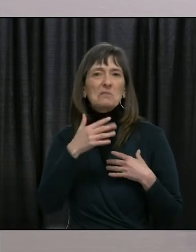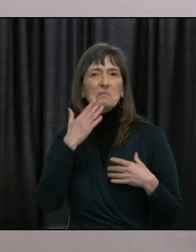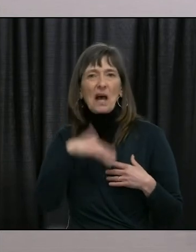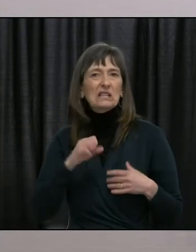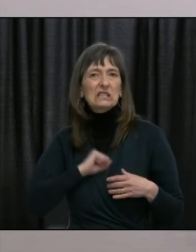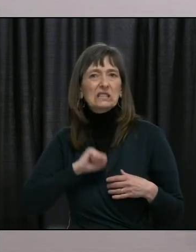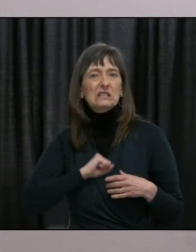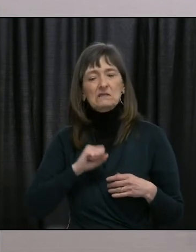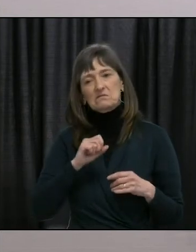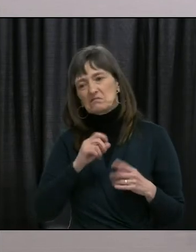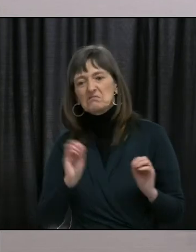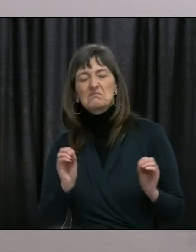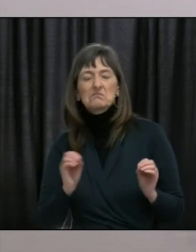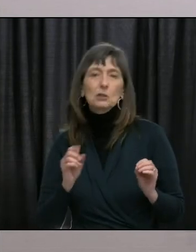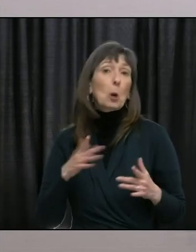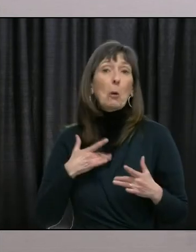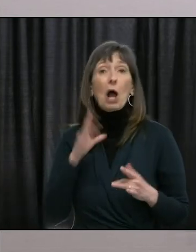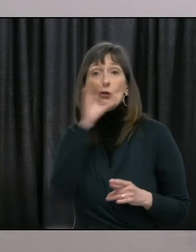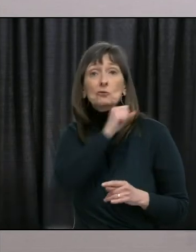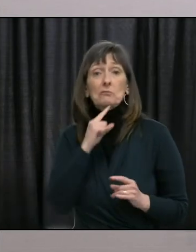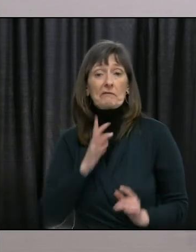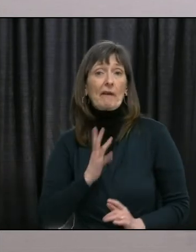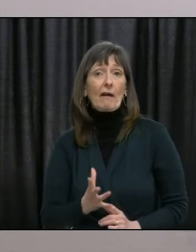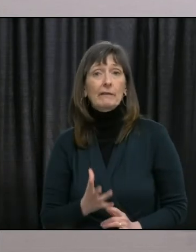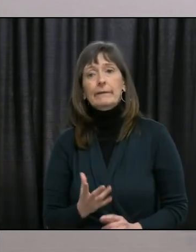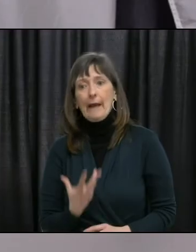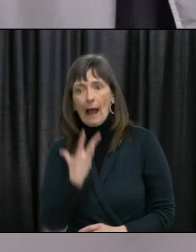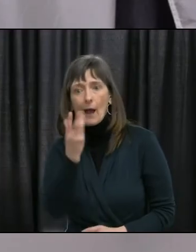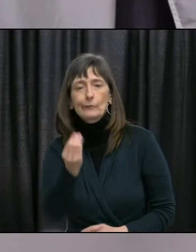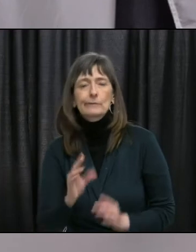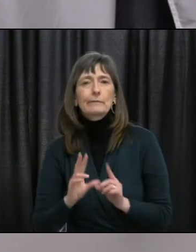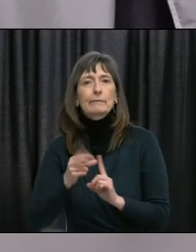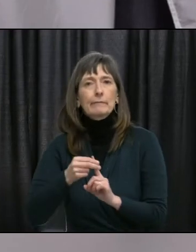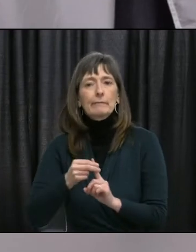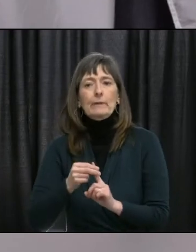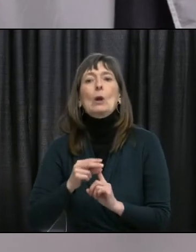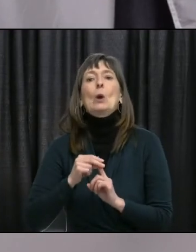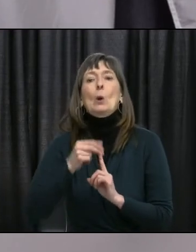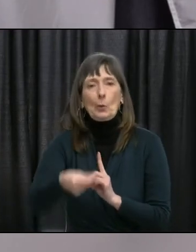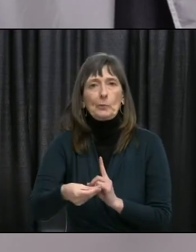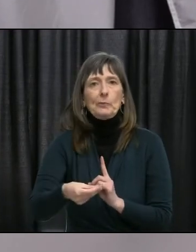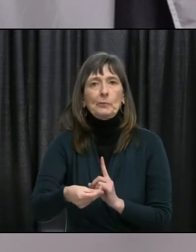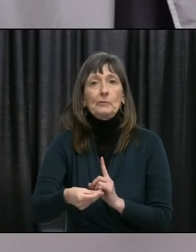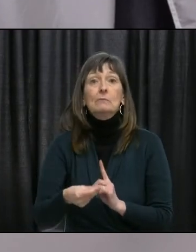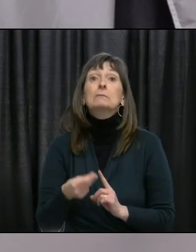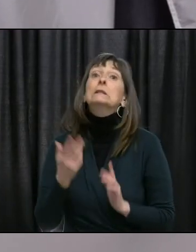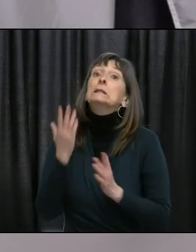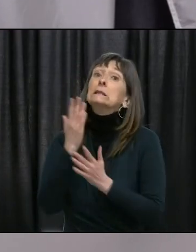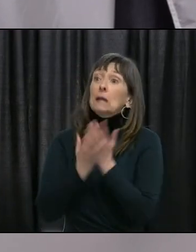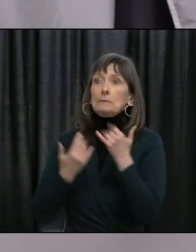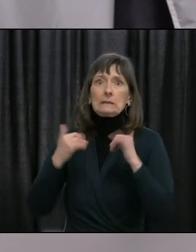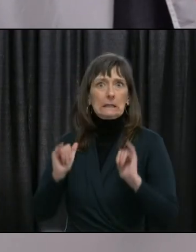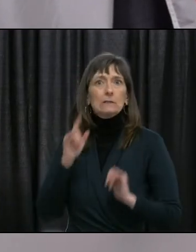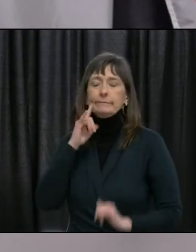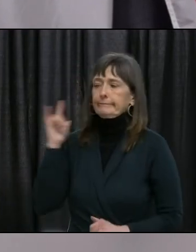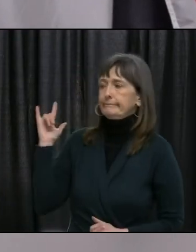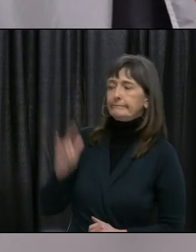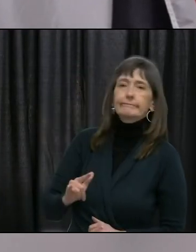on. Sometimes that these people are related to travel, so they've traveled back from an area